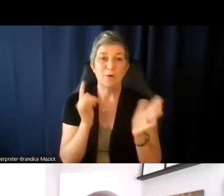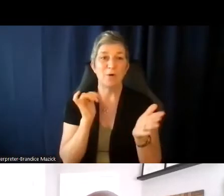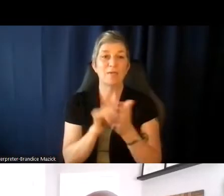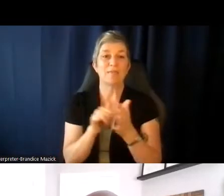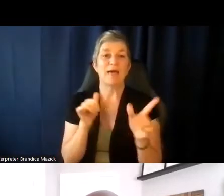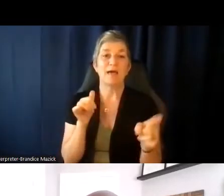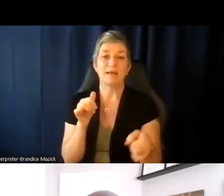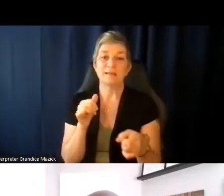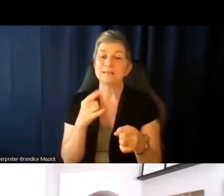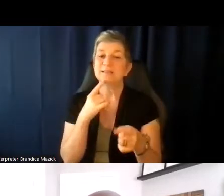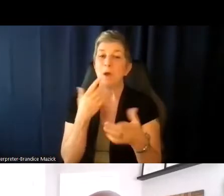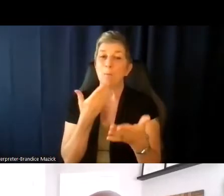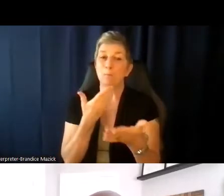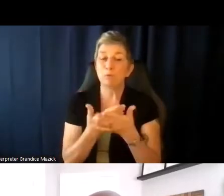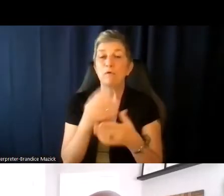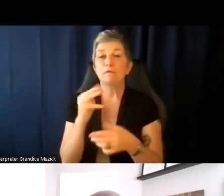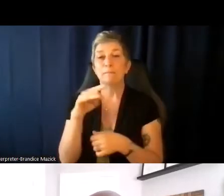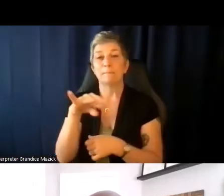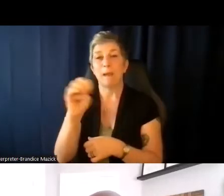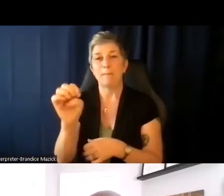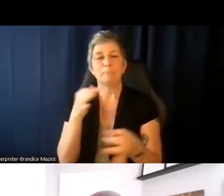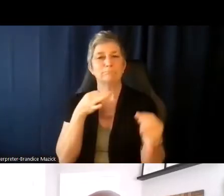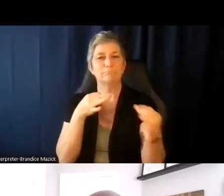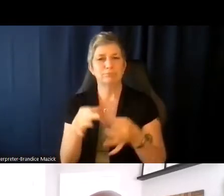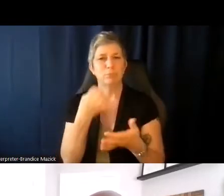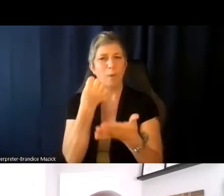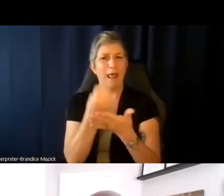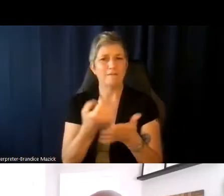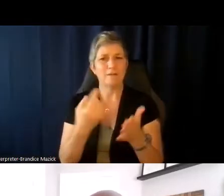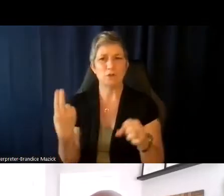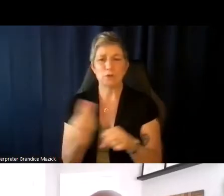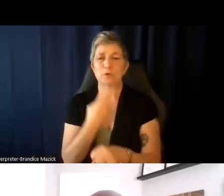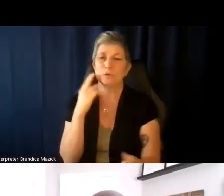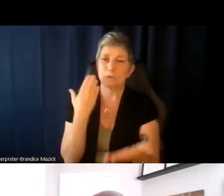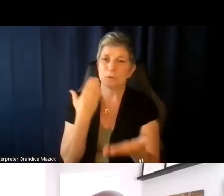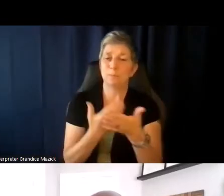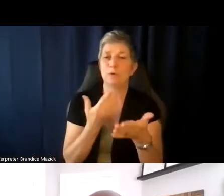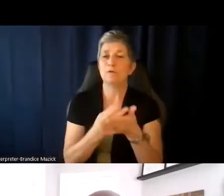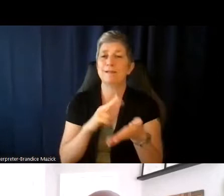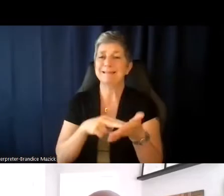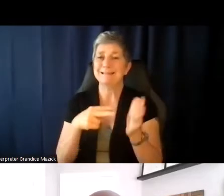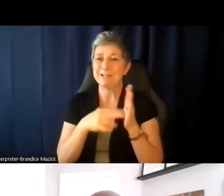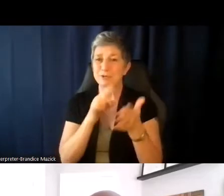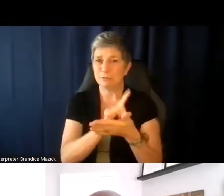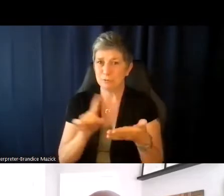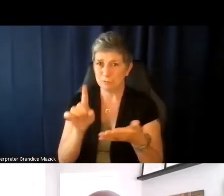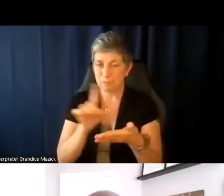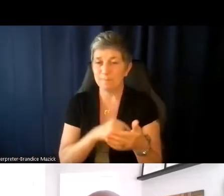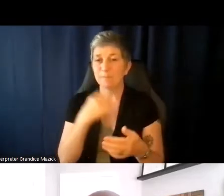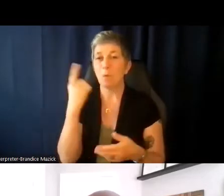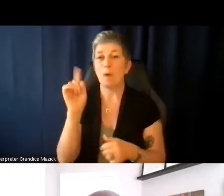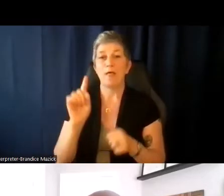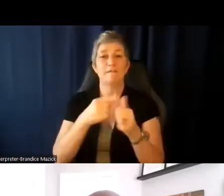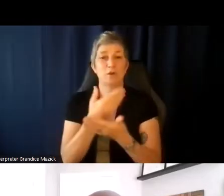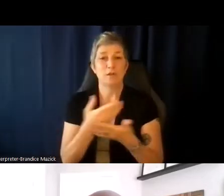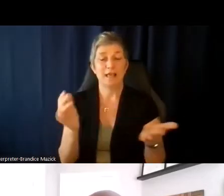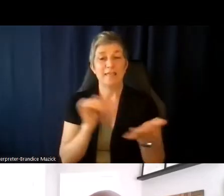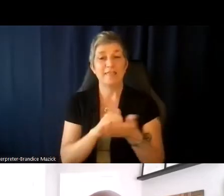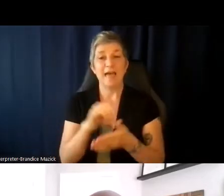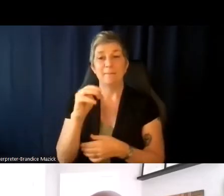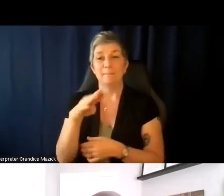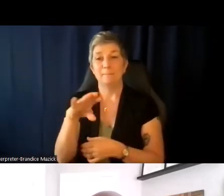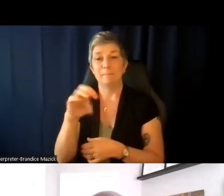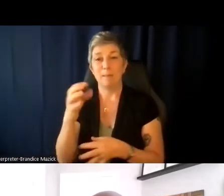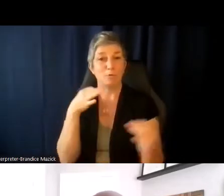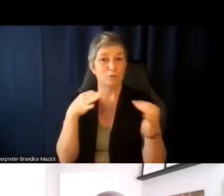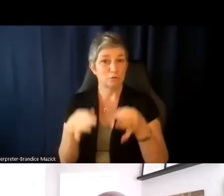that describes exactly what evidence is used to prove claims of intentional discrimination. One of the first things that memo specifically